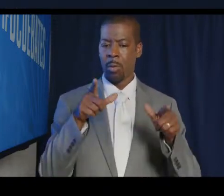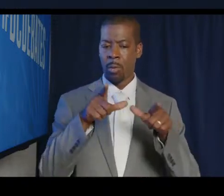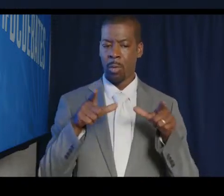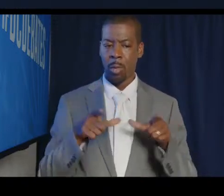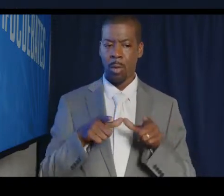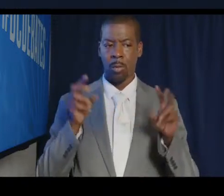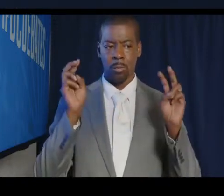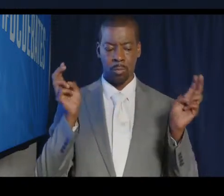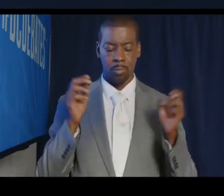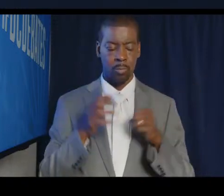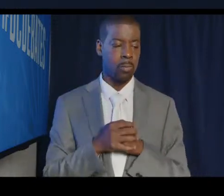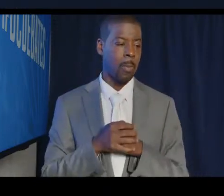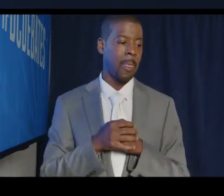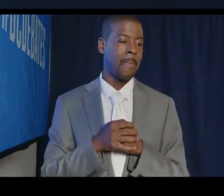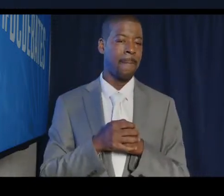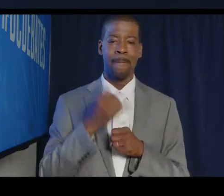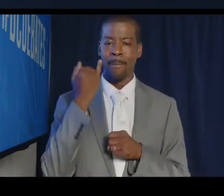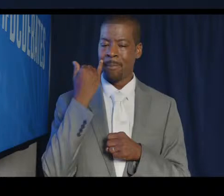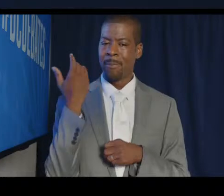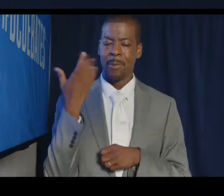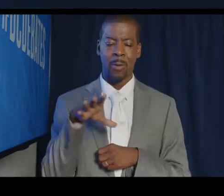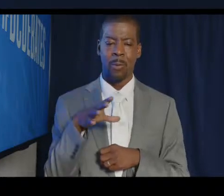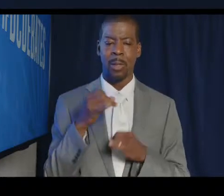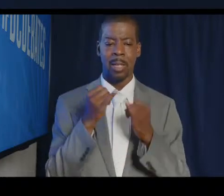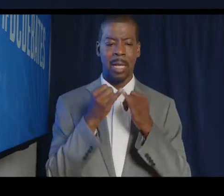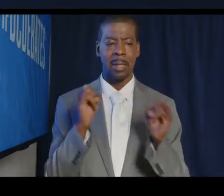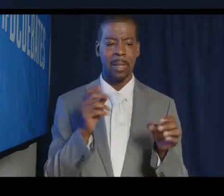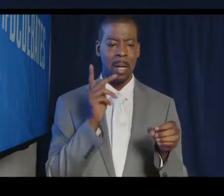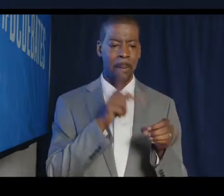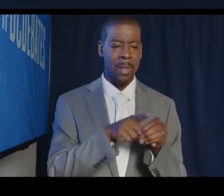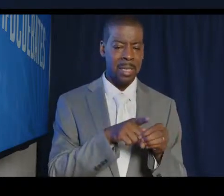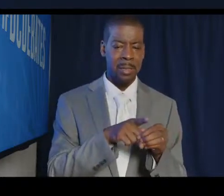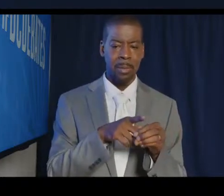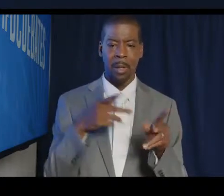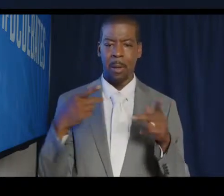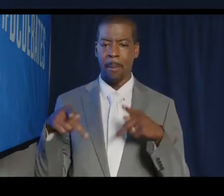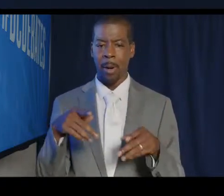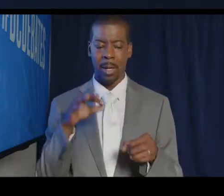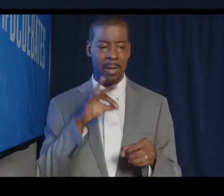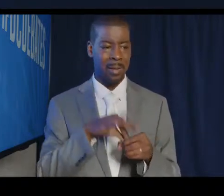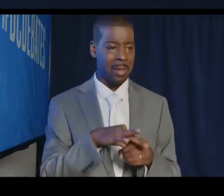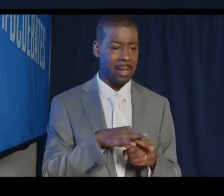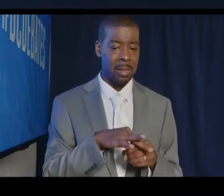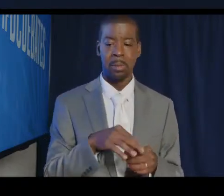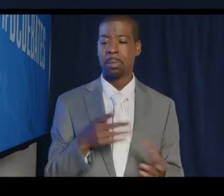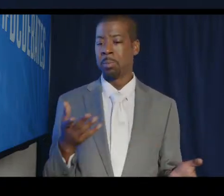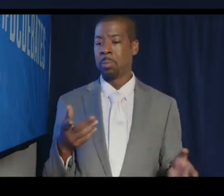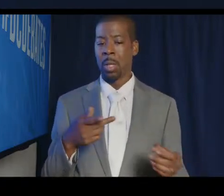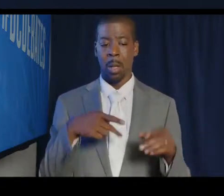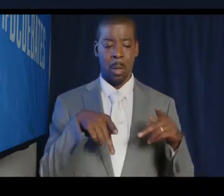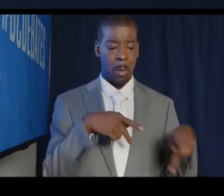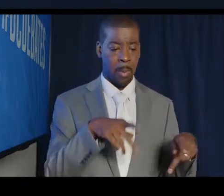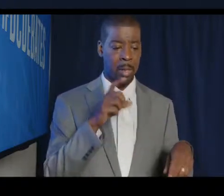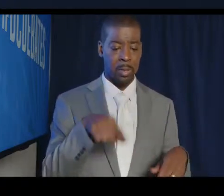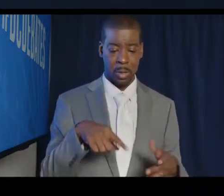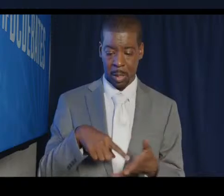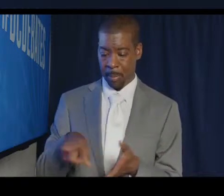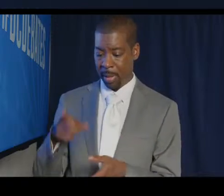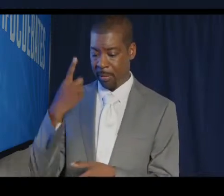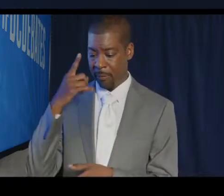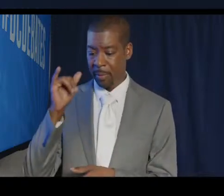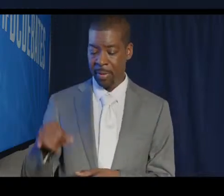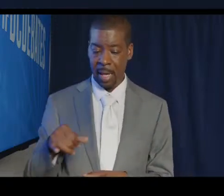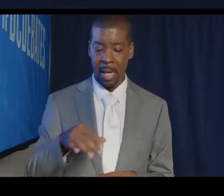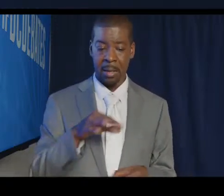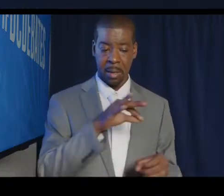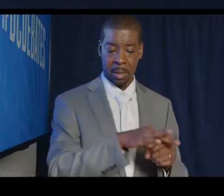also say this, right? If you don't want independents to participate in the party elections, that's fine. The party should then pay for that election, as